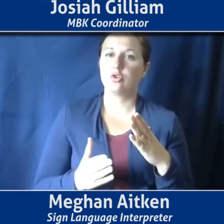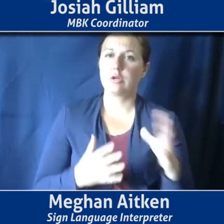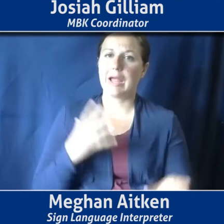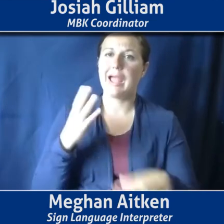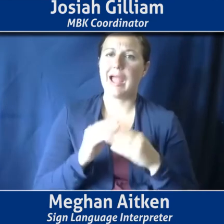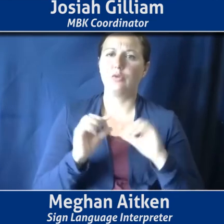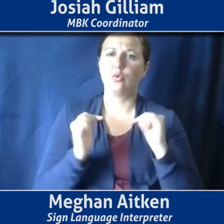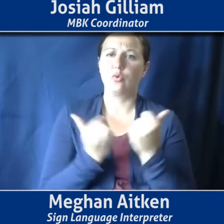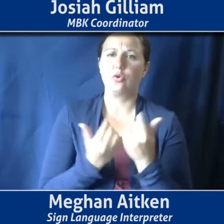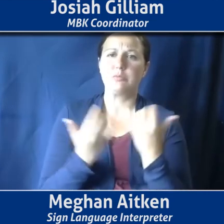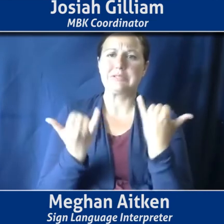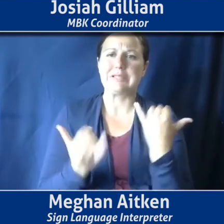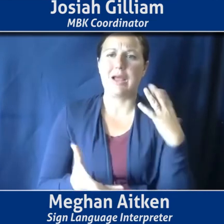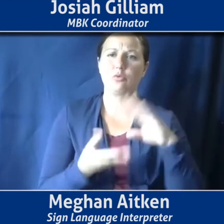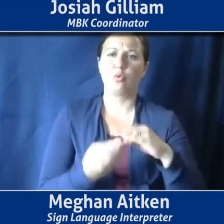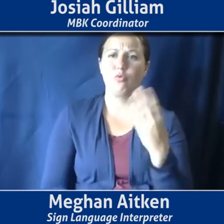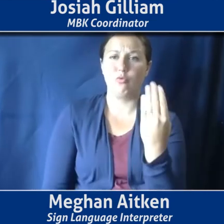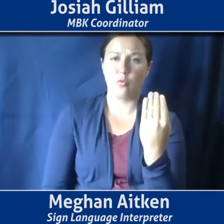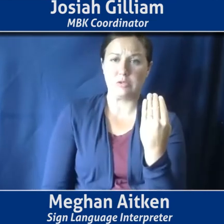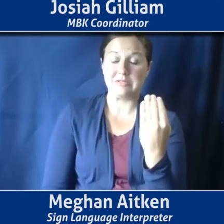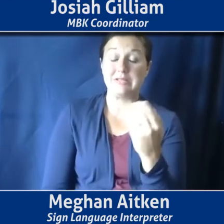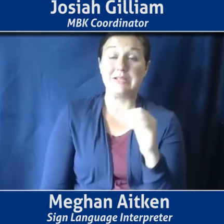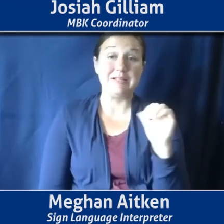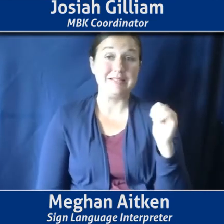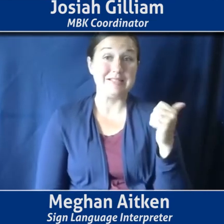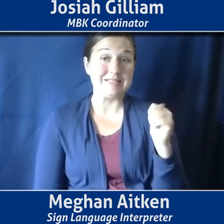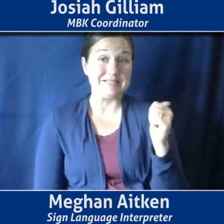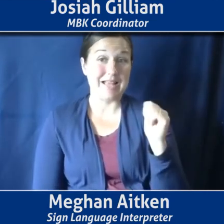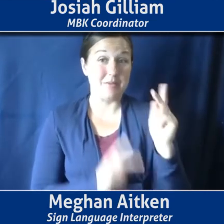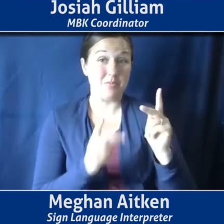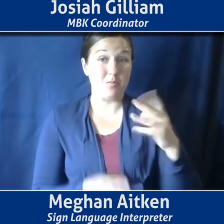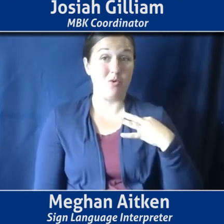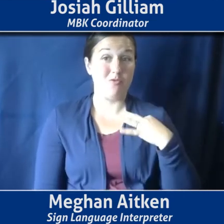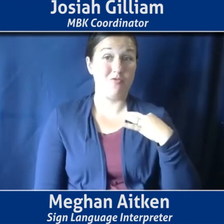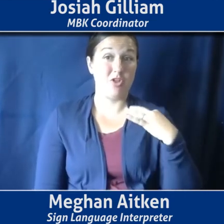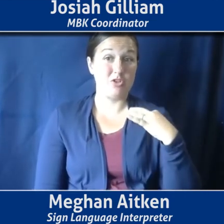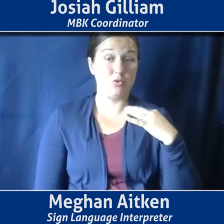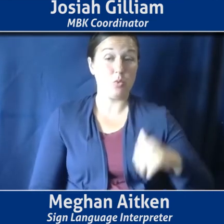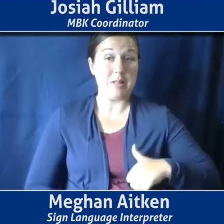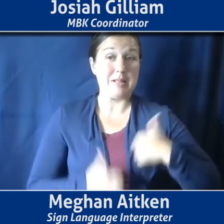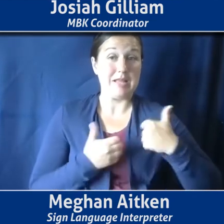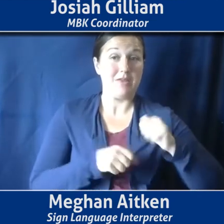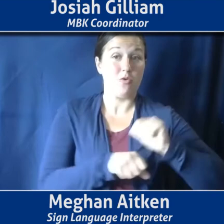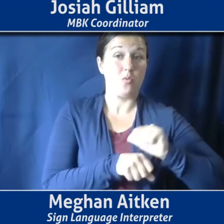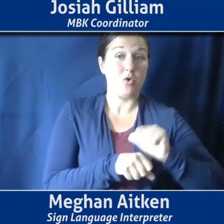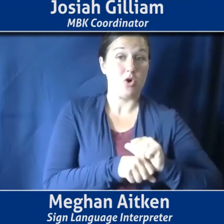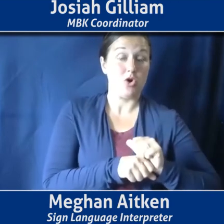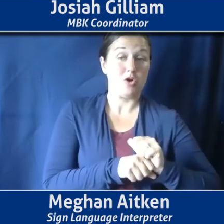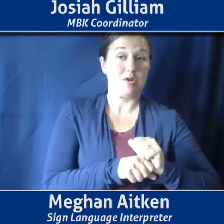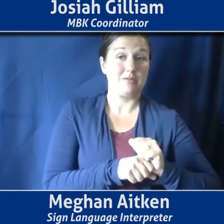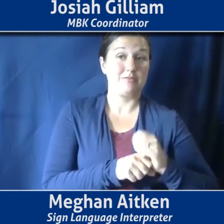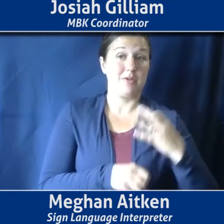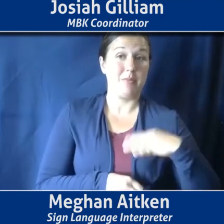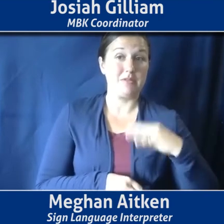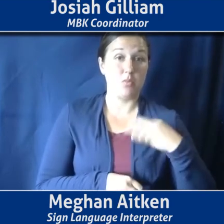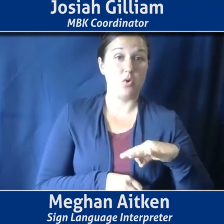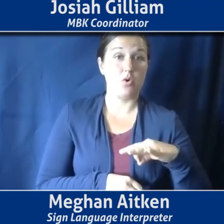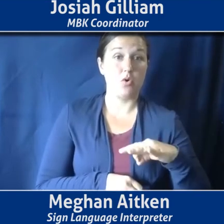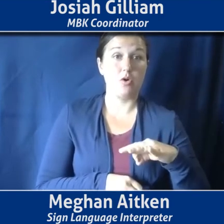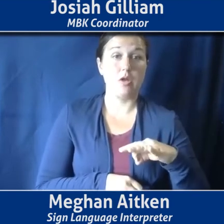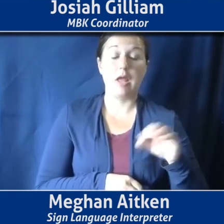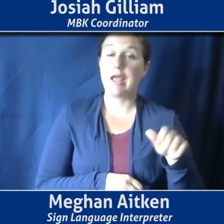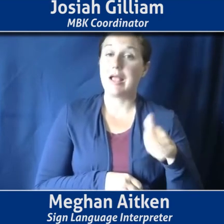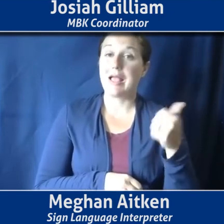10 of those are volunteers that you have to live or work in the city of Pittsburgh in order to be considered. And anyone is welcome